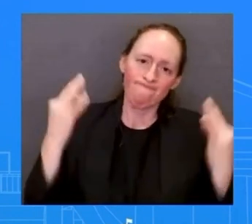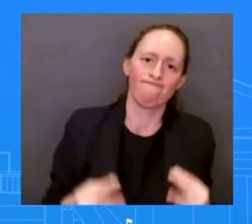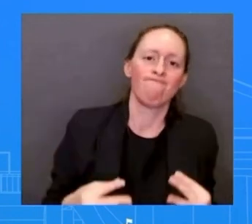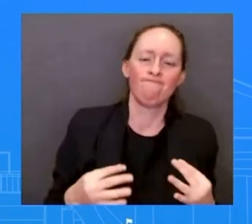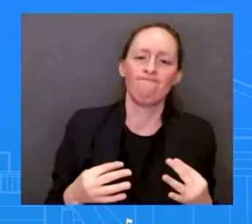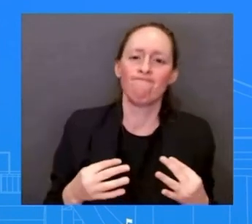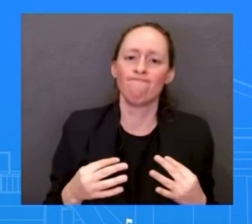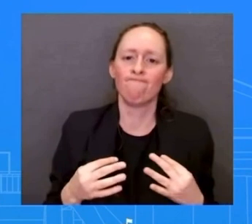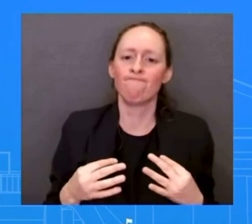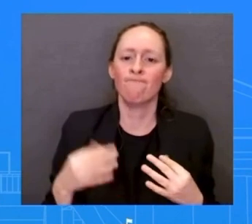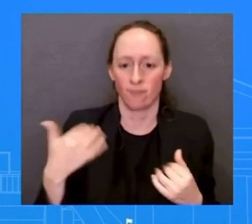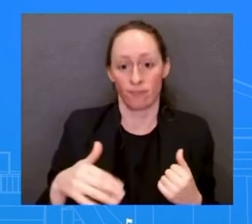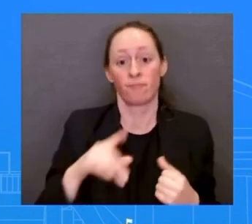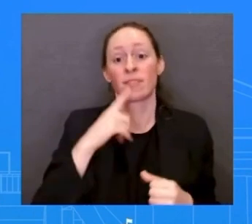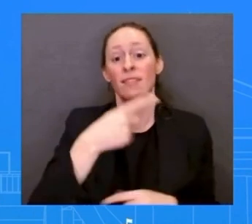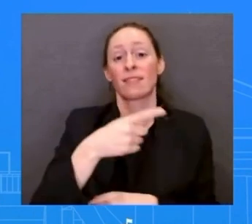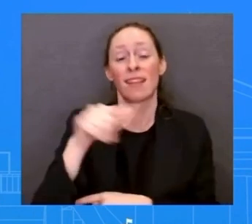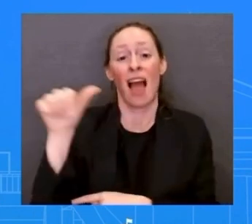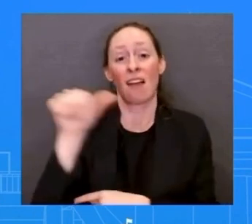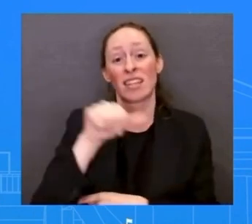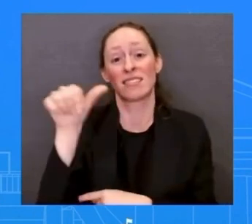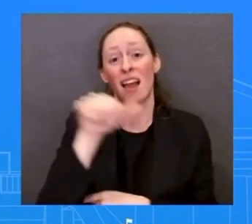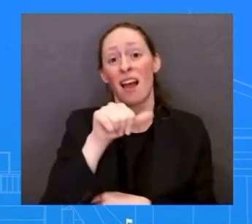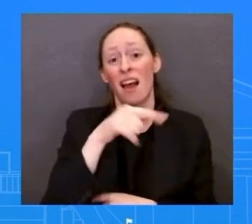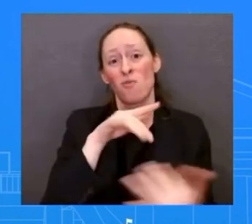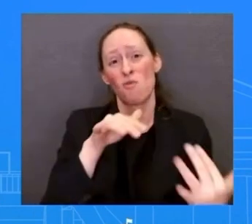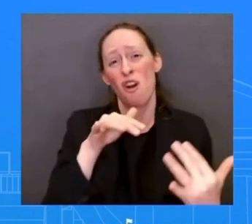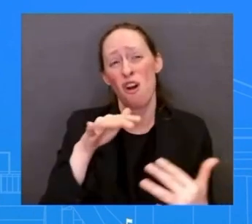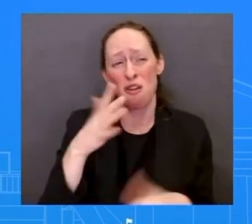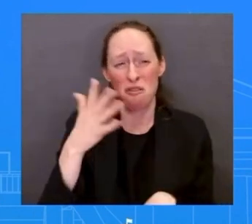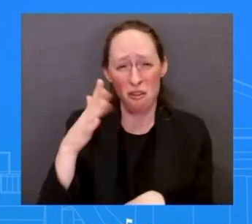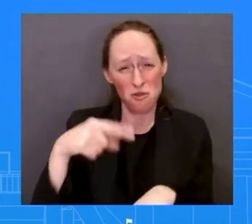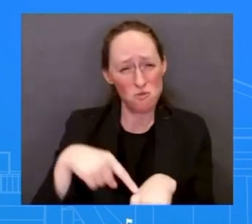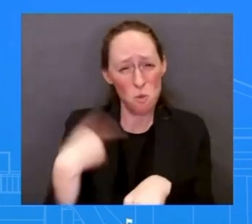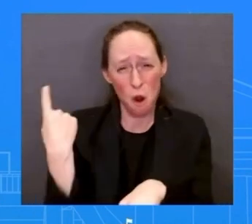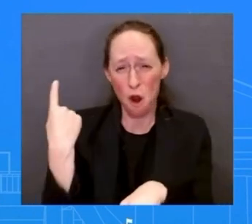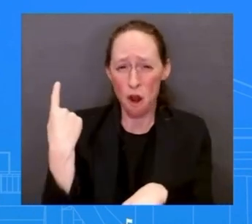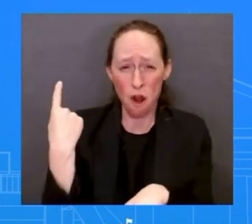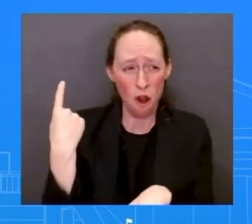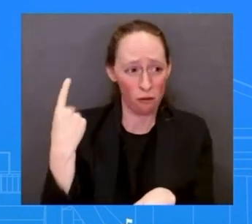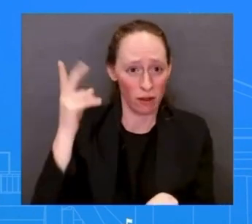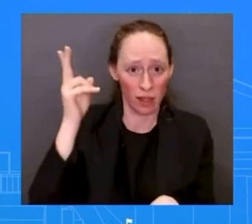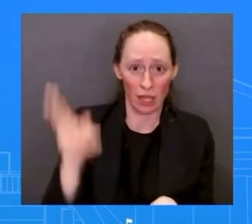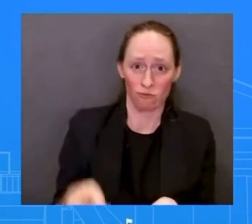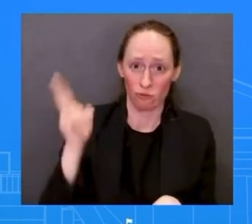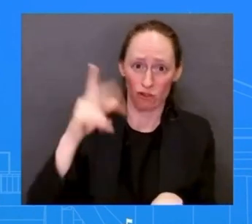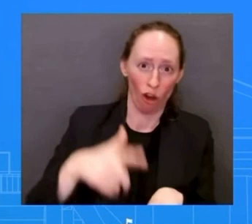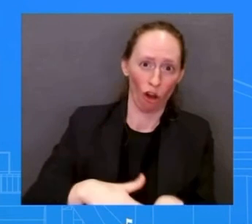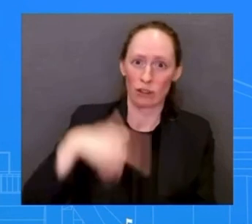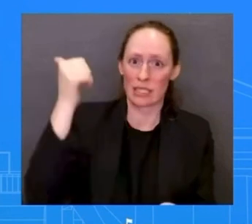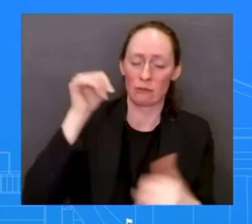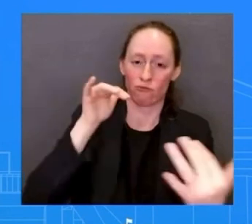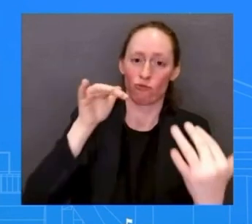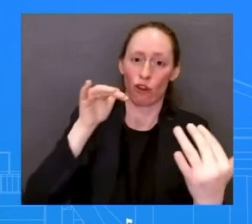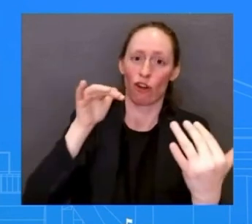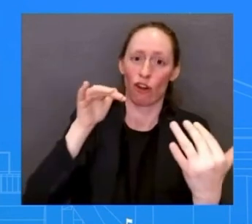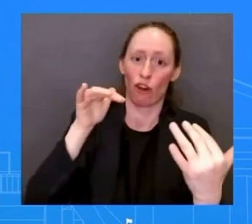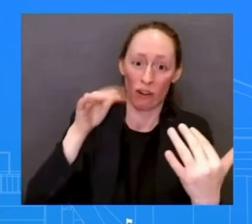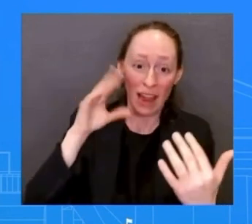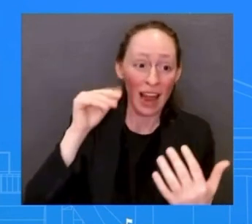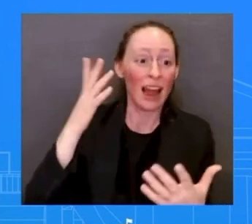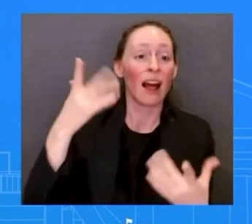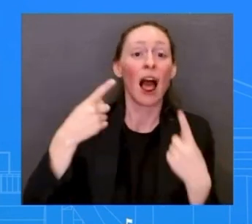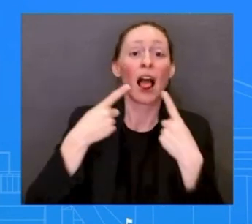Where we were seeing, billions of dollars go into a war that had no end in sight, where our members